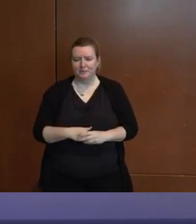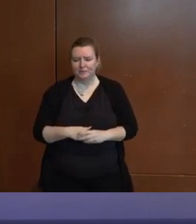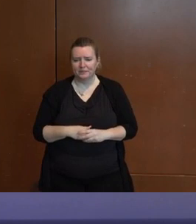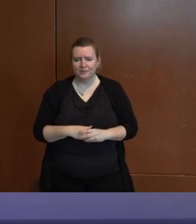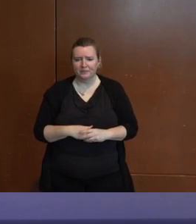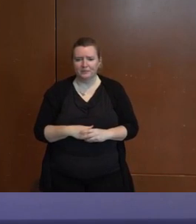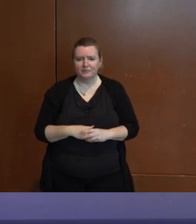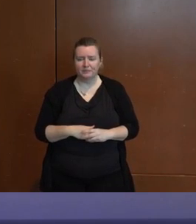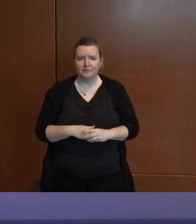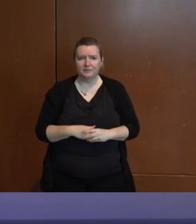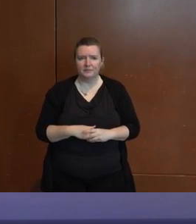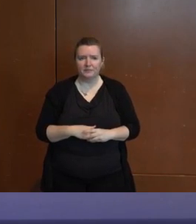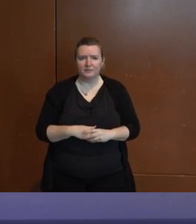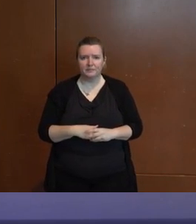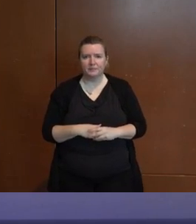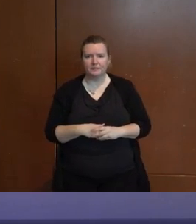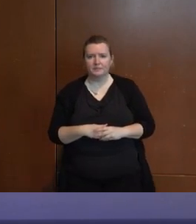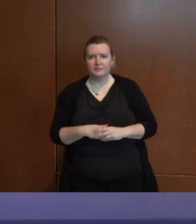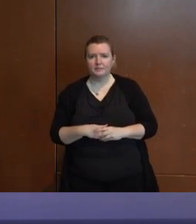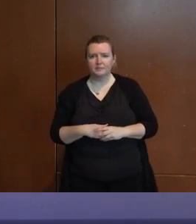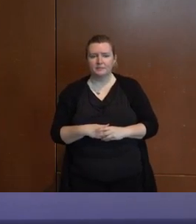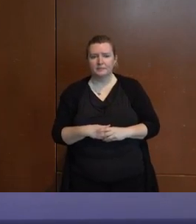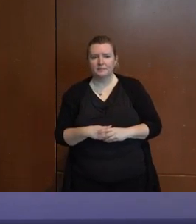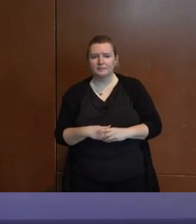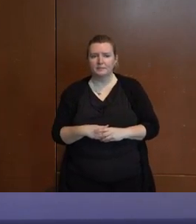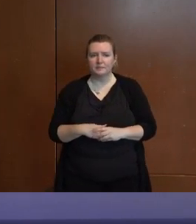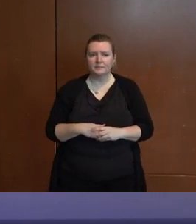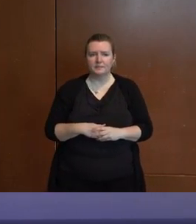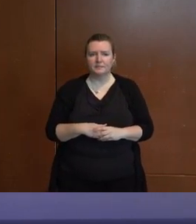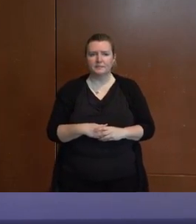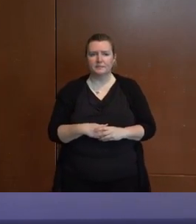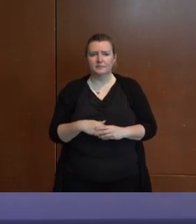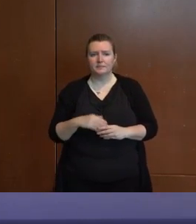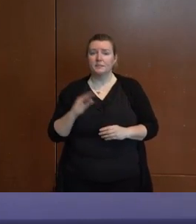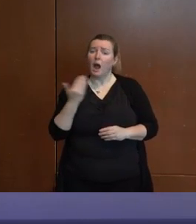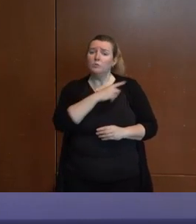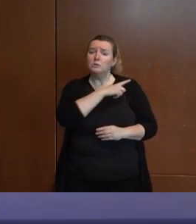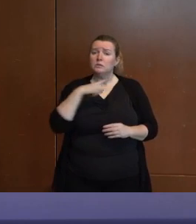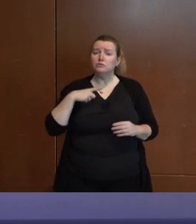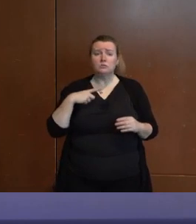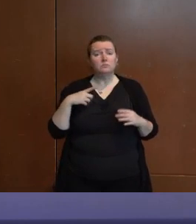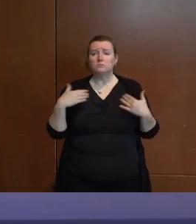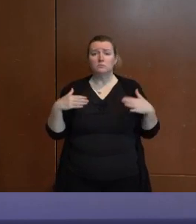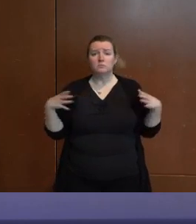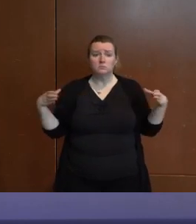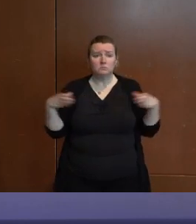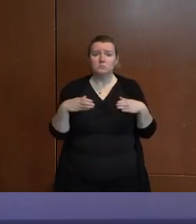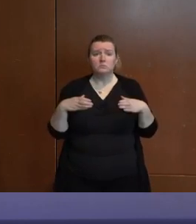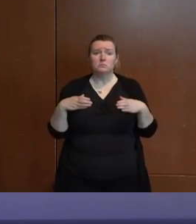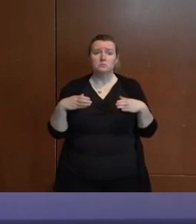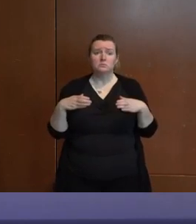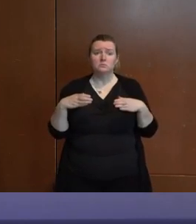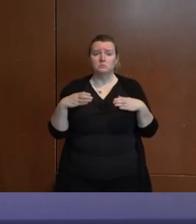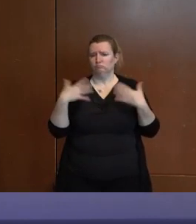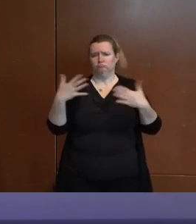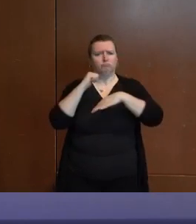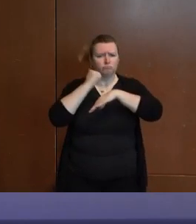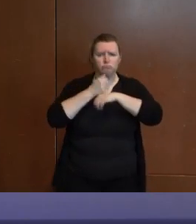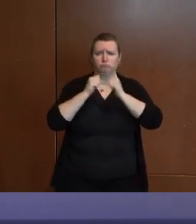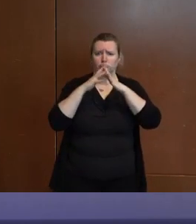place where you couldn't foreclose on somebody, you couldn't evict somebody, just to pick one example. So I want to take my hat off to the